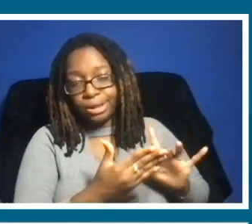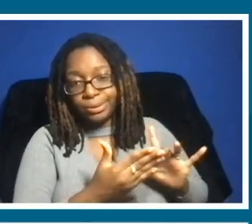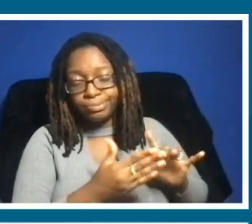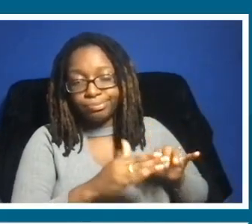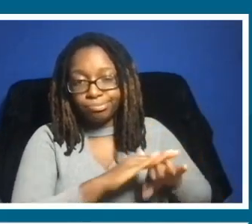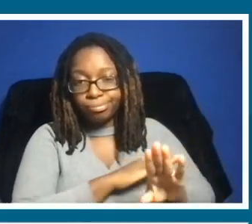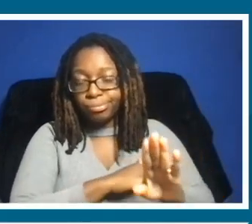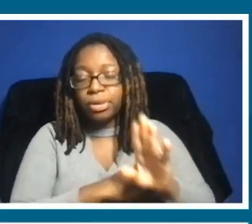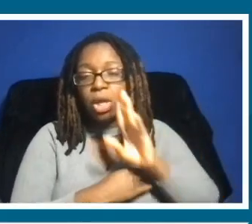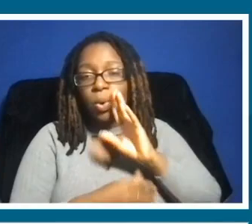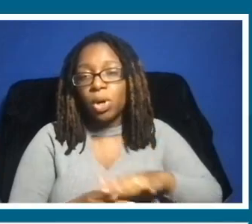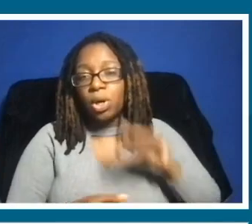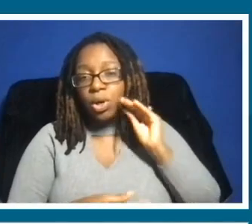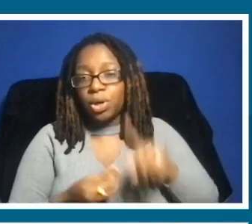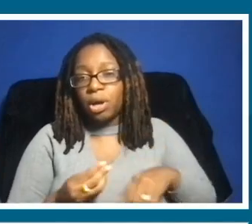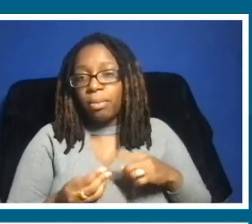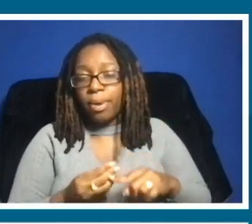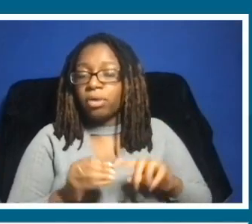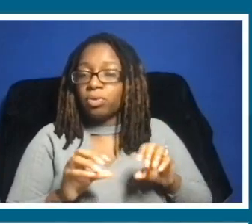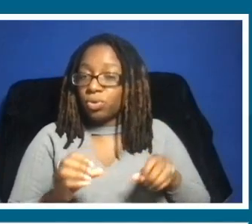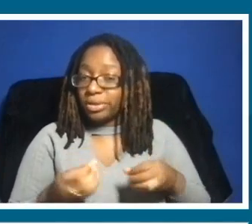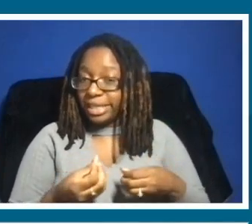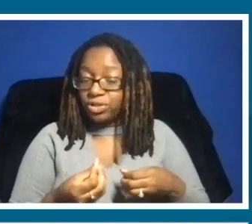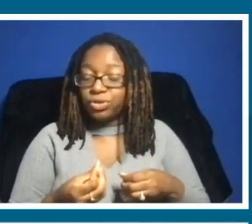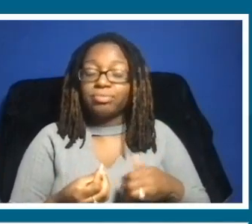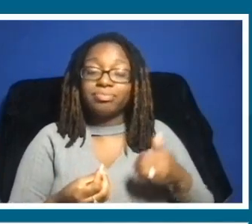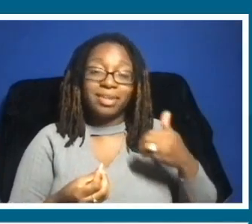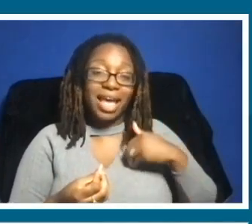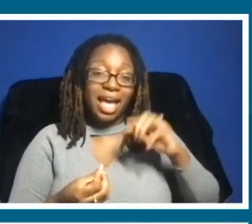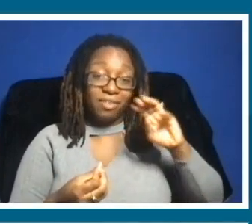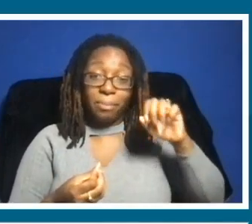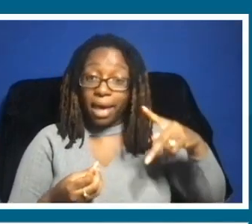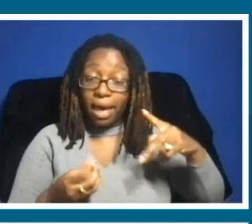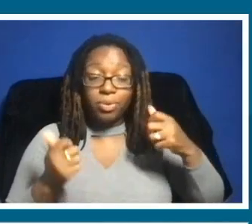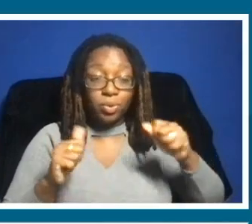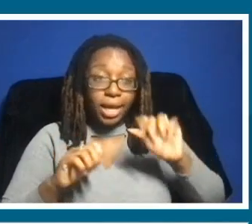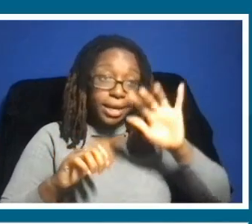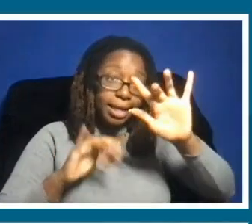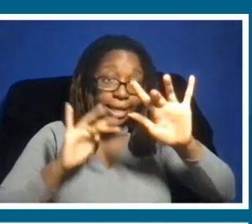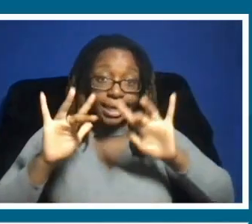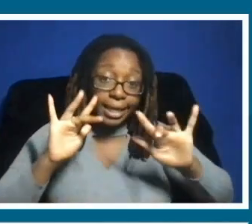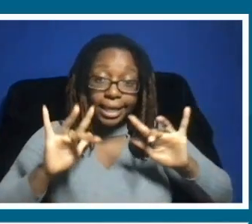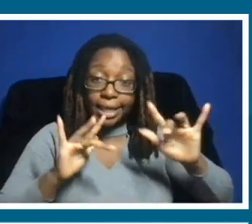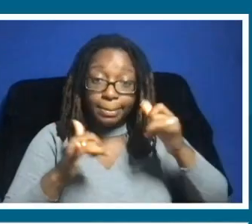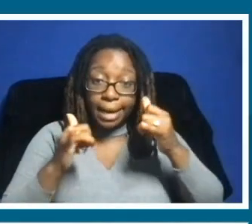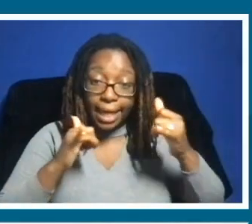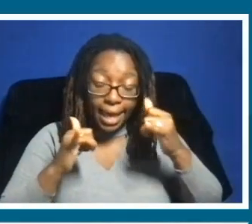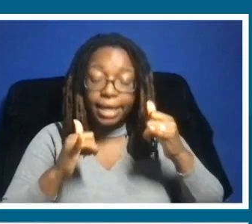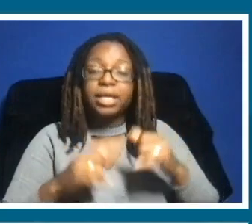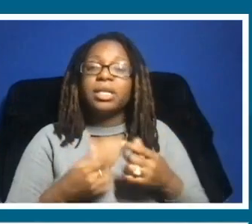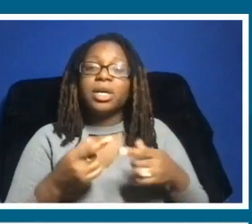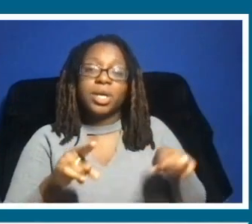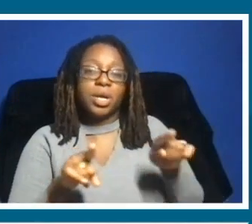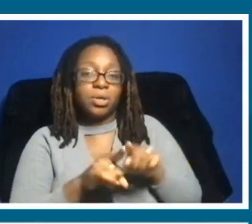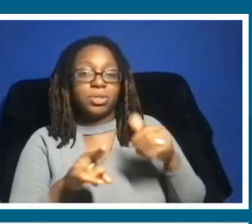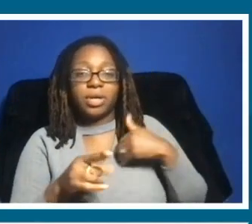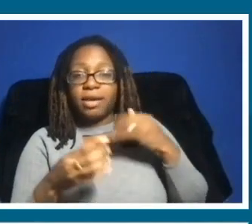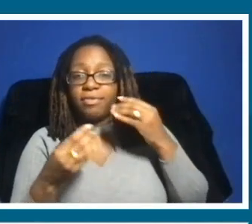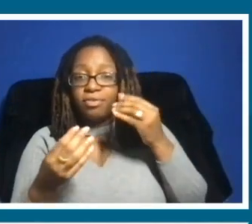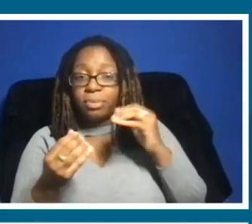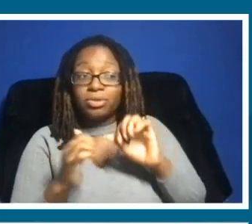the organizations. There's a little interactive map that looks like the one you see there. And there's information about how to apply for a